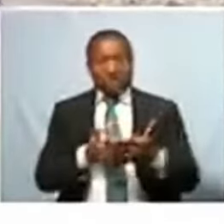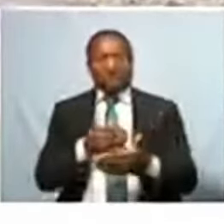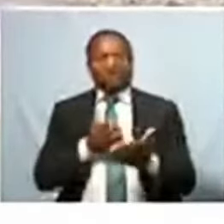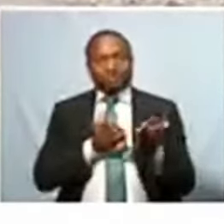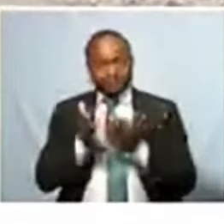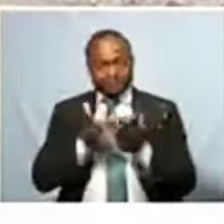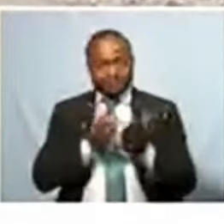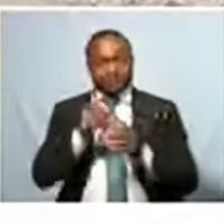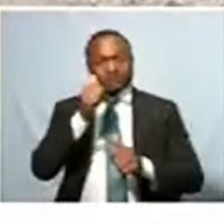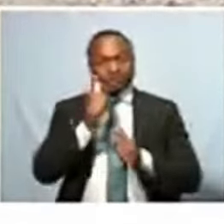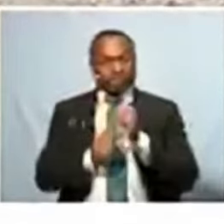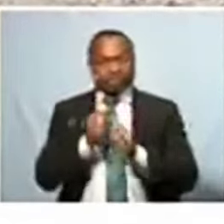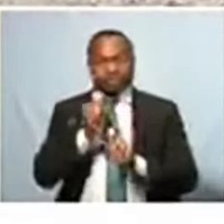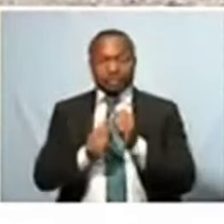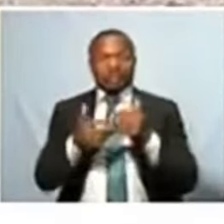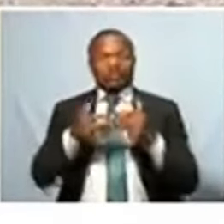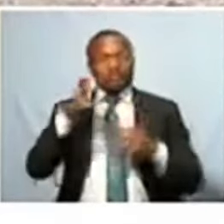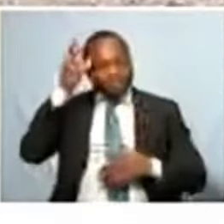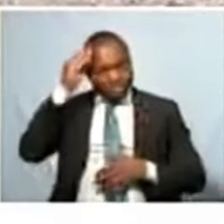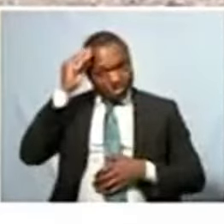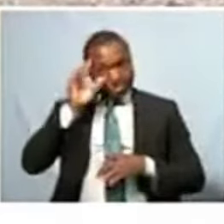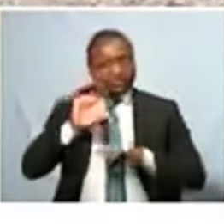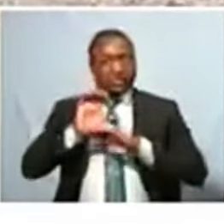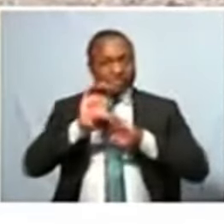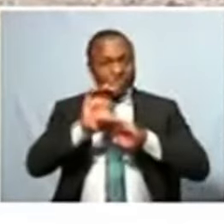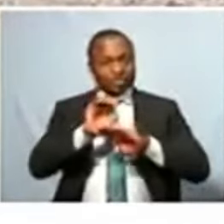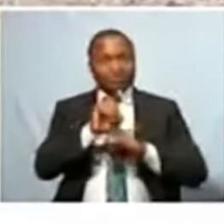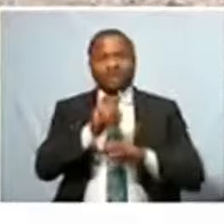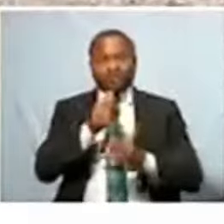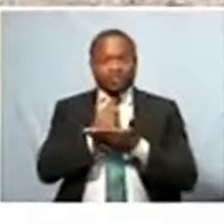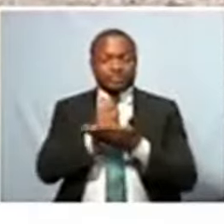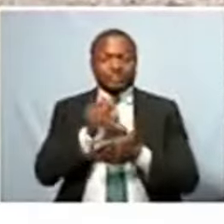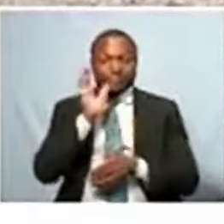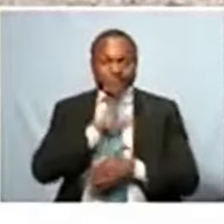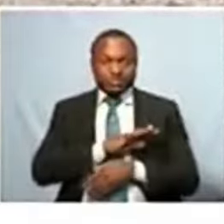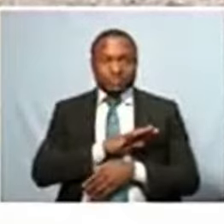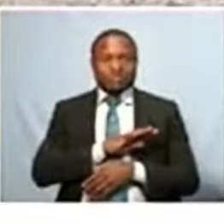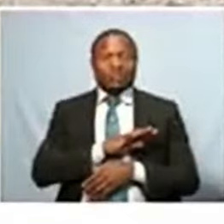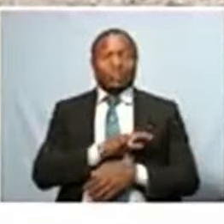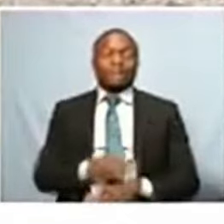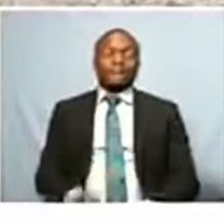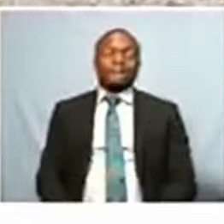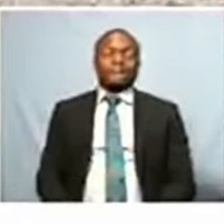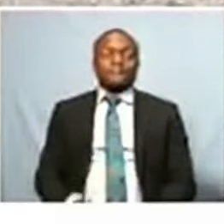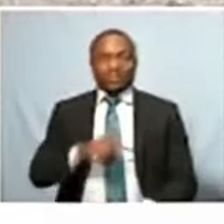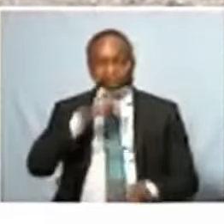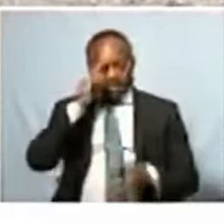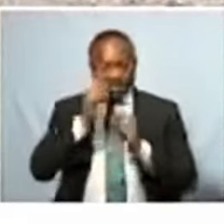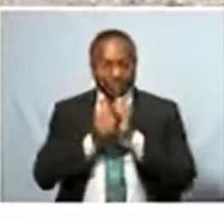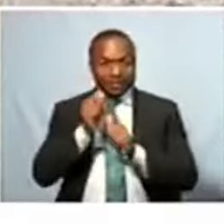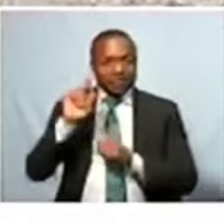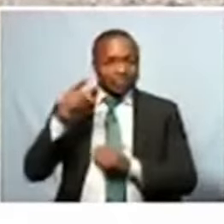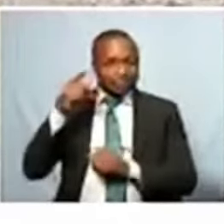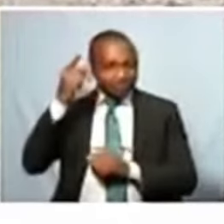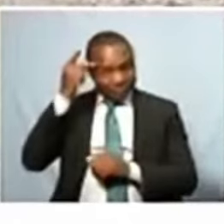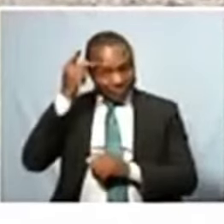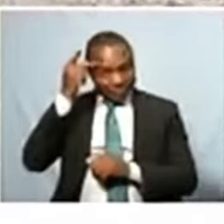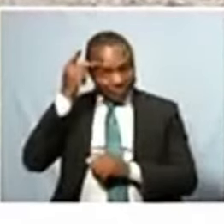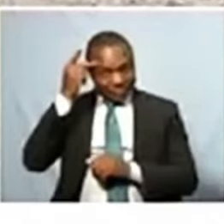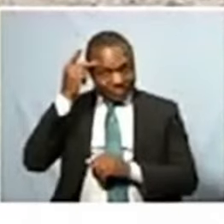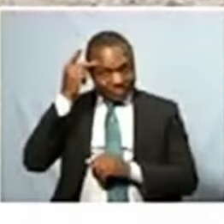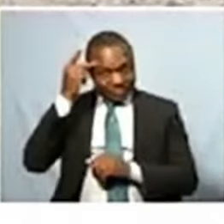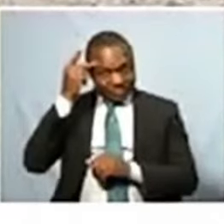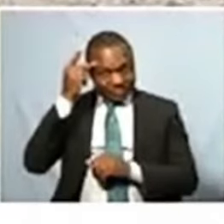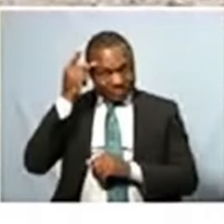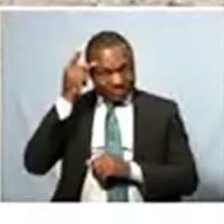which, for instance, we have experienced in Chirubi, and she has intervened positively so, because of political intolerance.